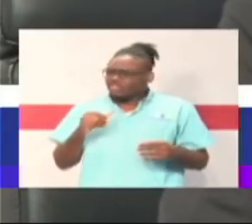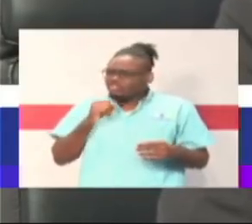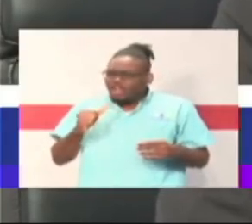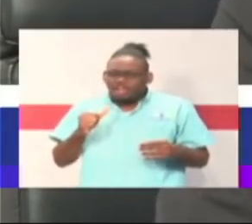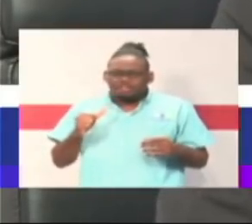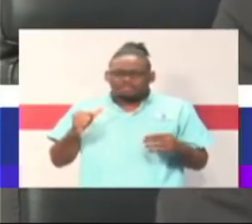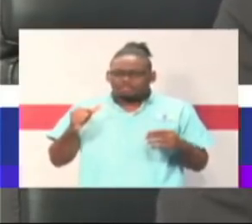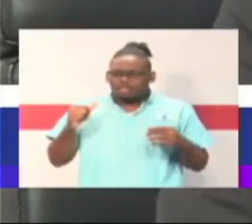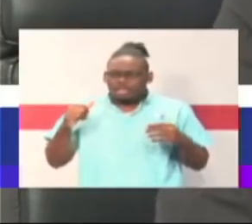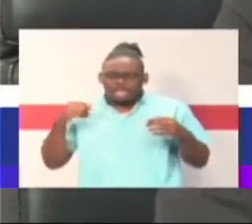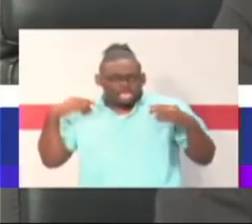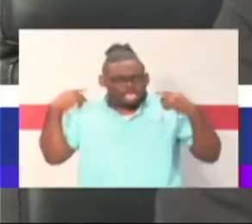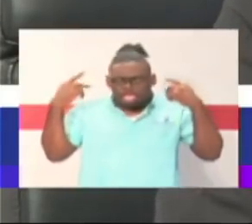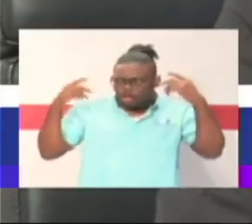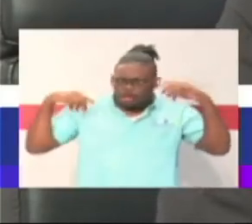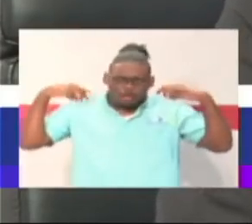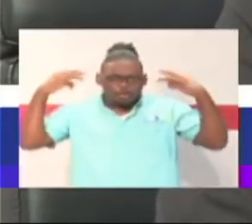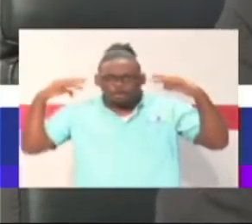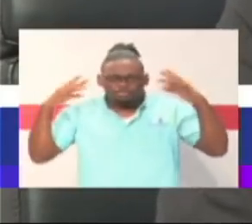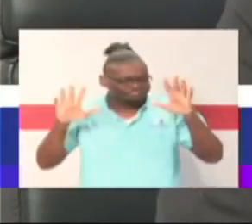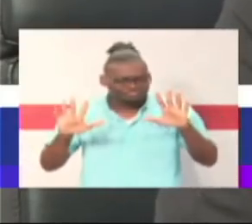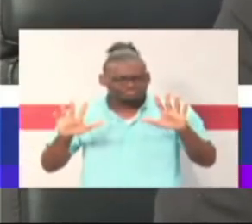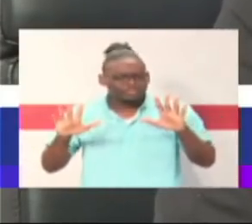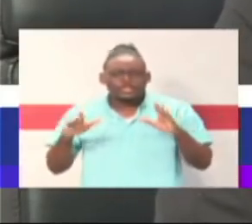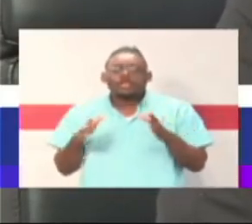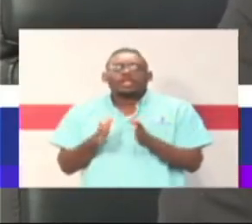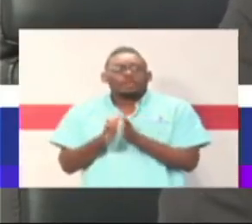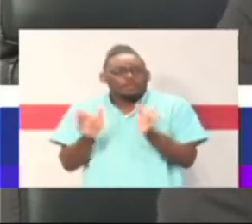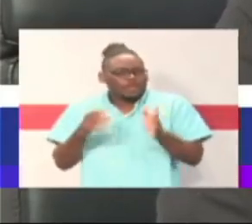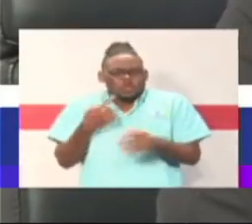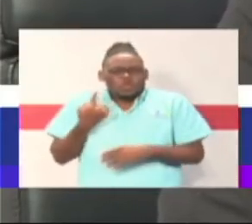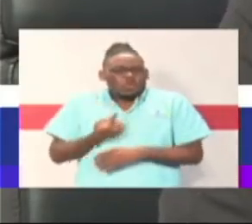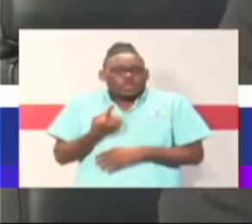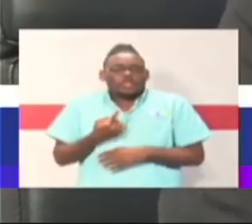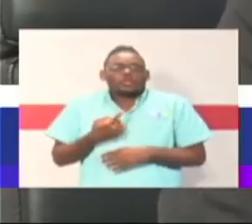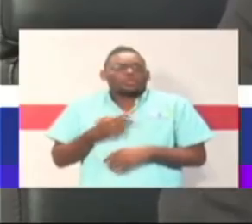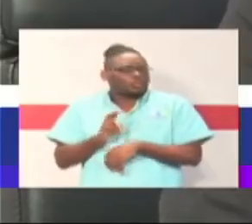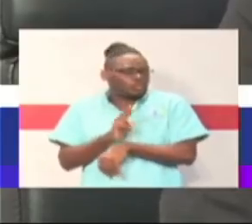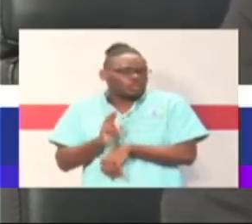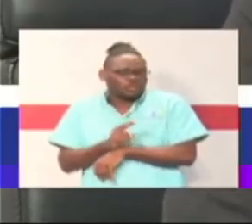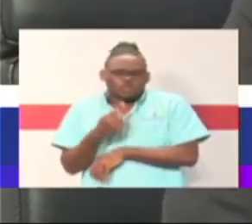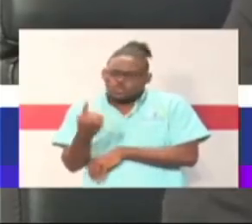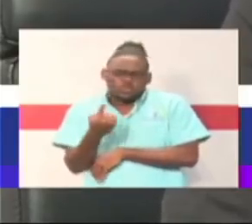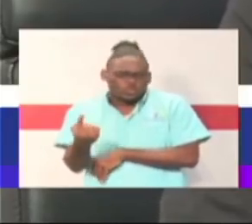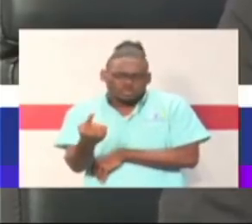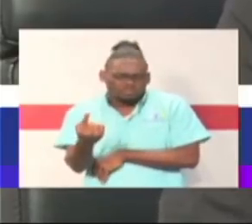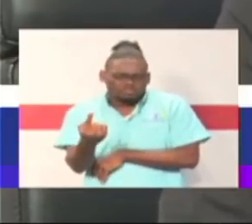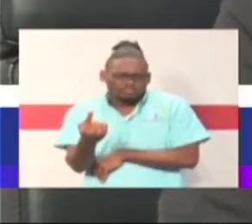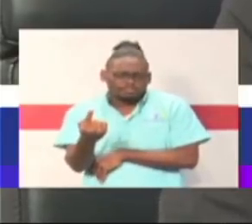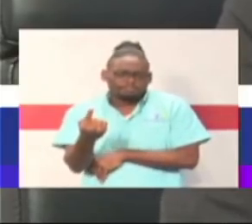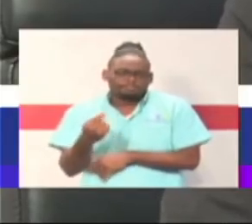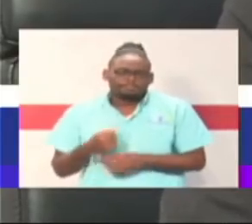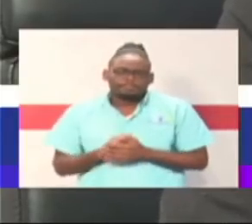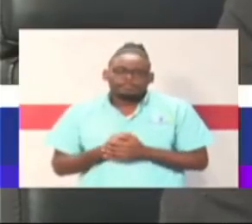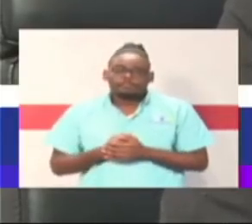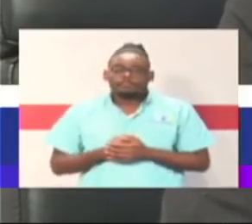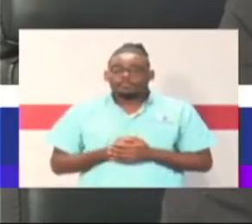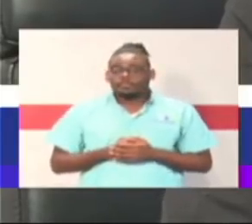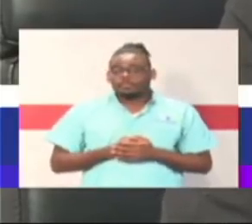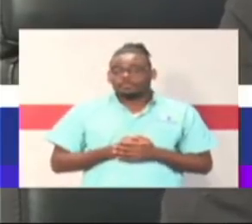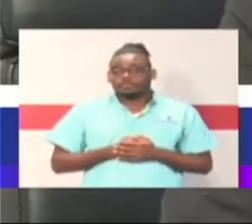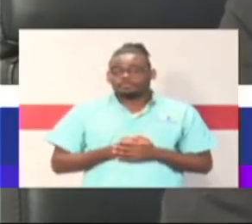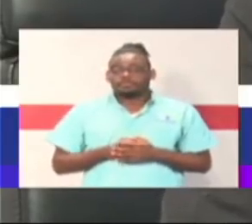choices. The World Health Organization has in fact approved most of the vaccines already, which are